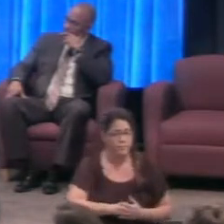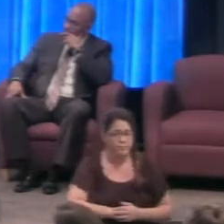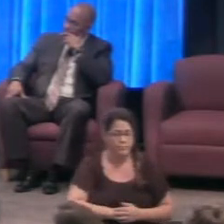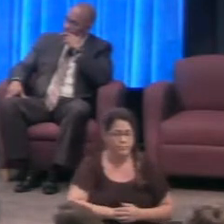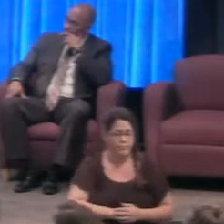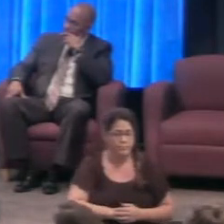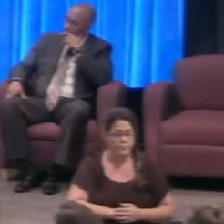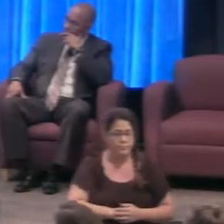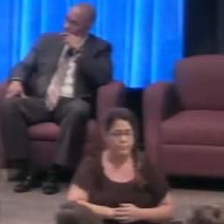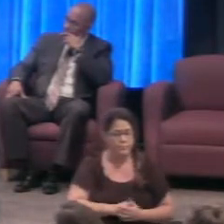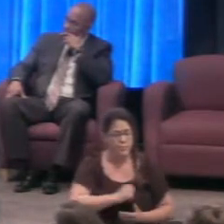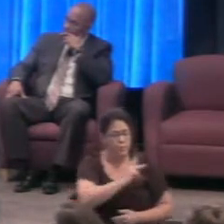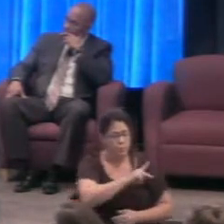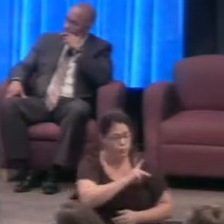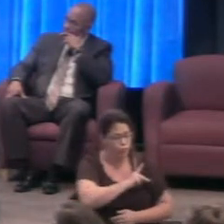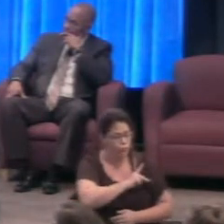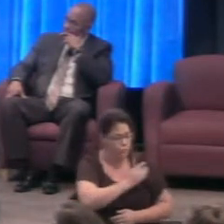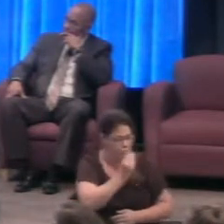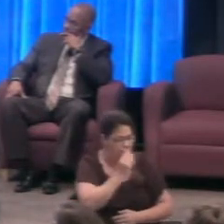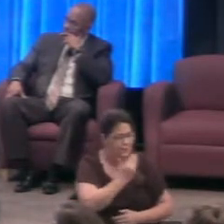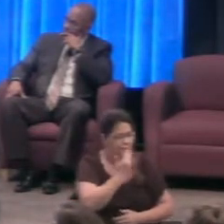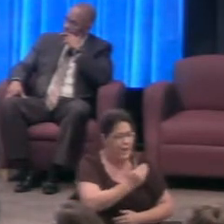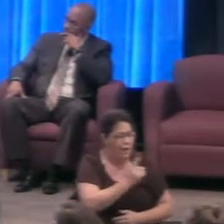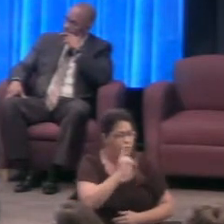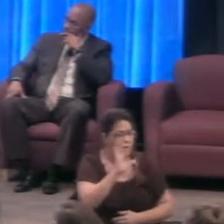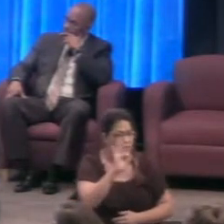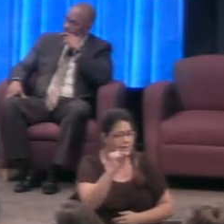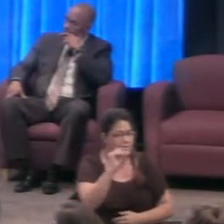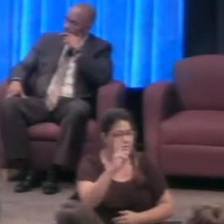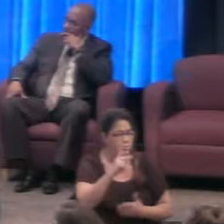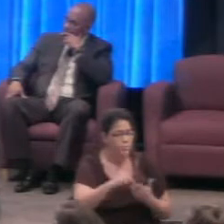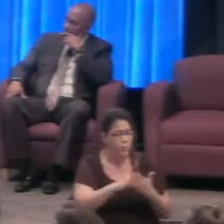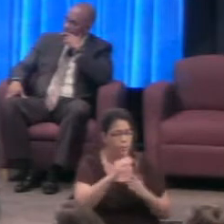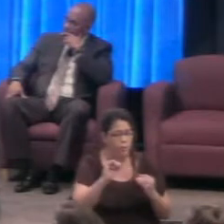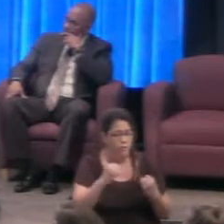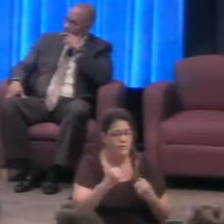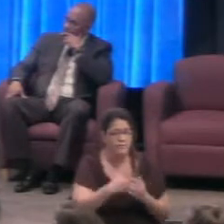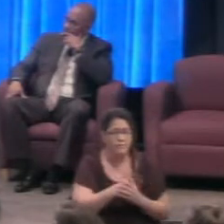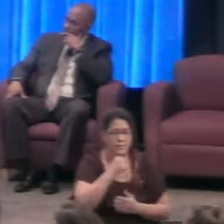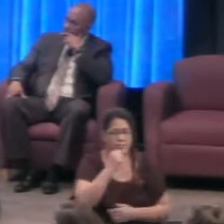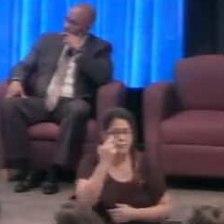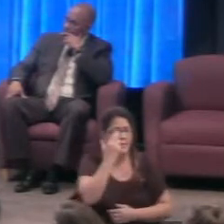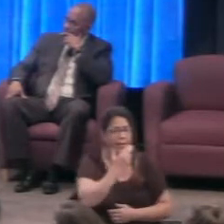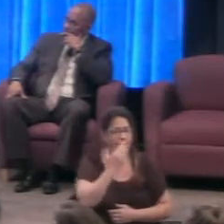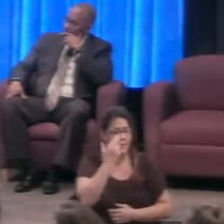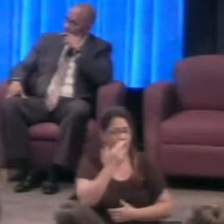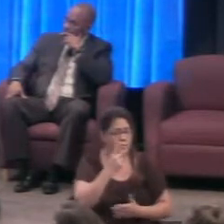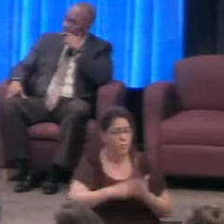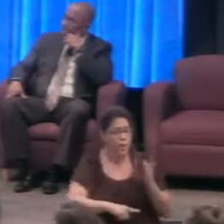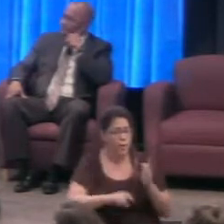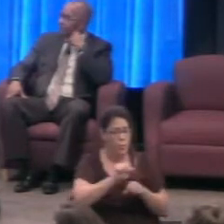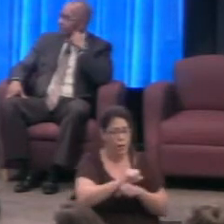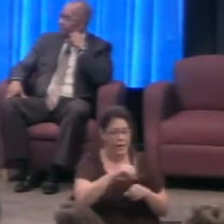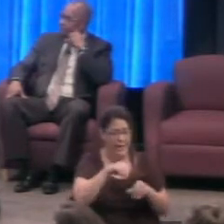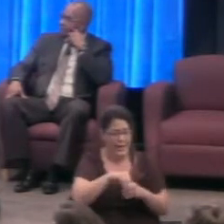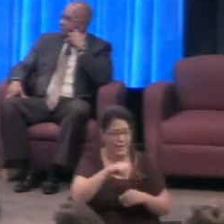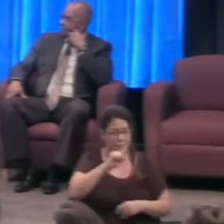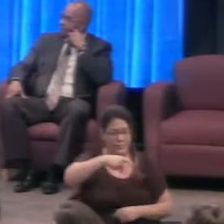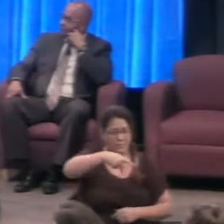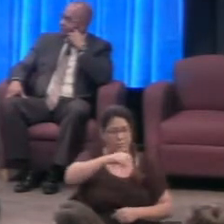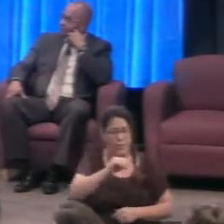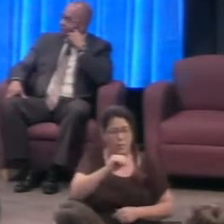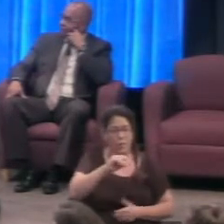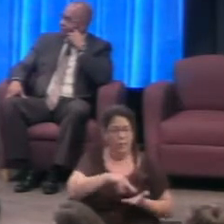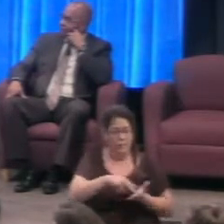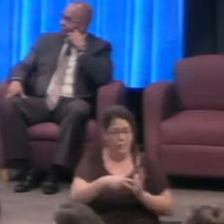note, thank you for selecting me for the F-16 program office. I did not know exactly what working in a SPO would be like after so many years